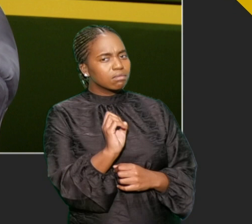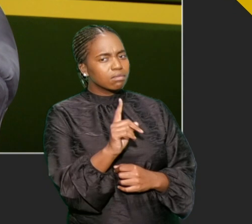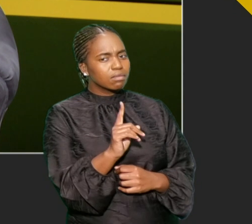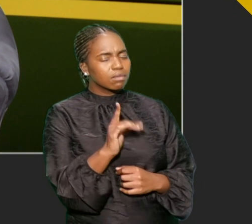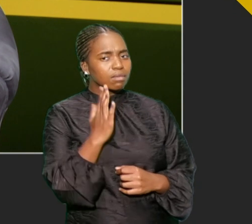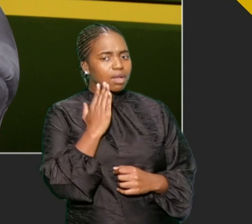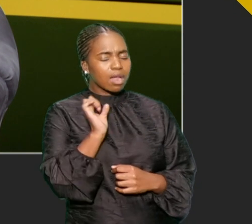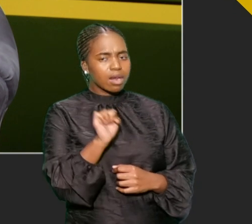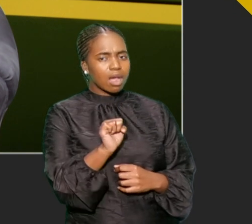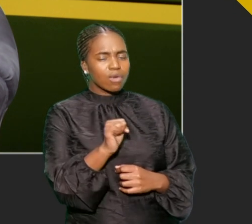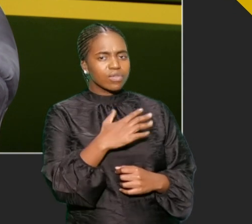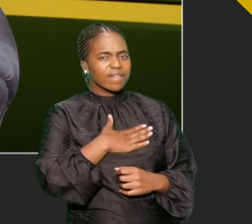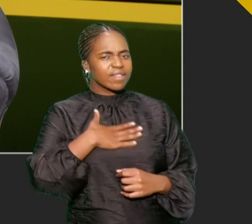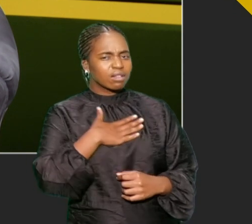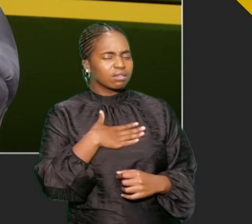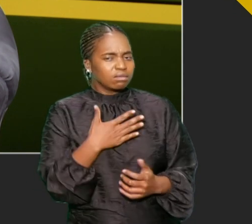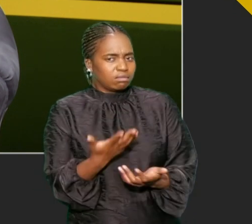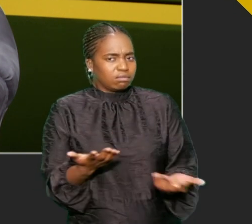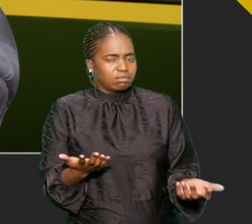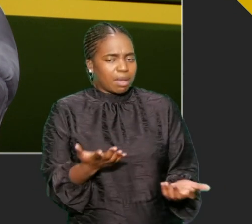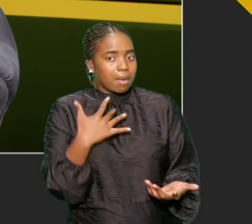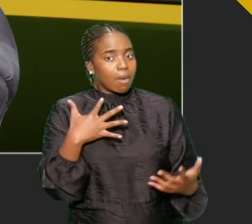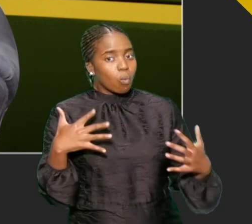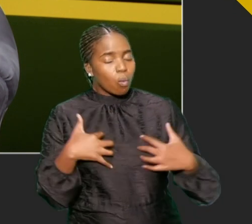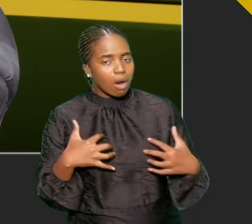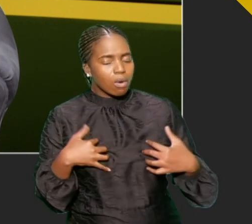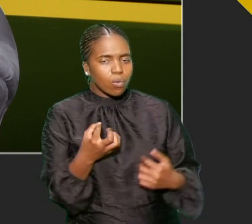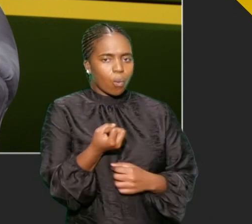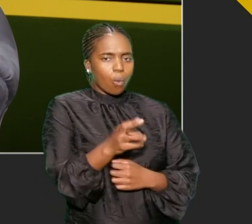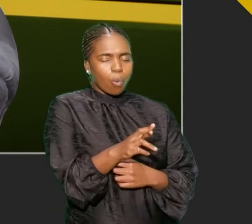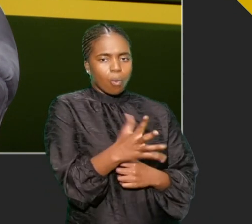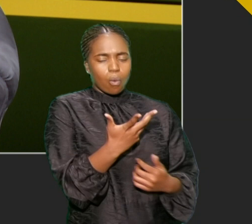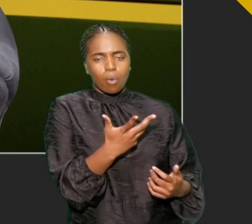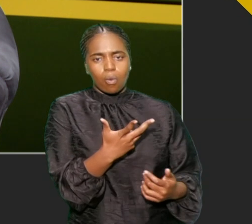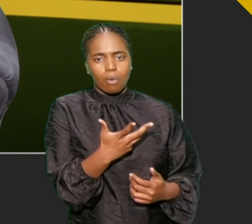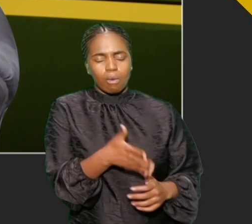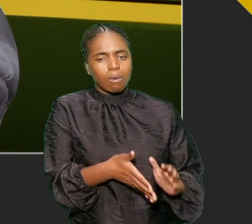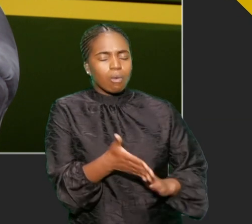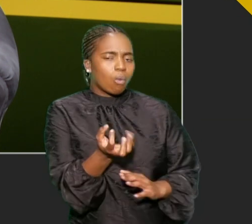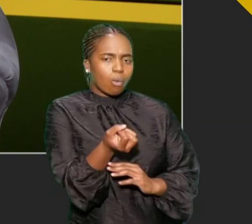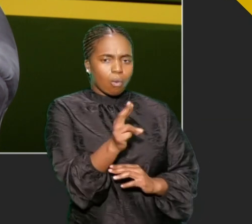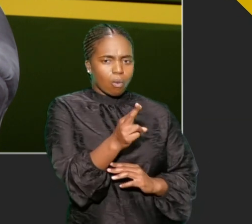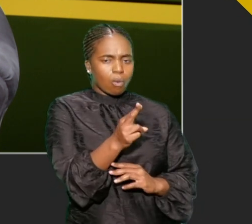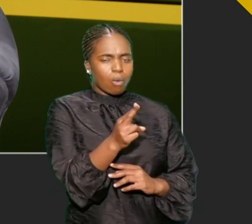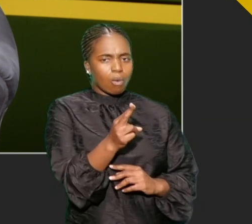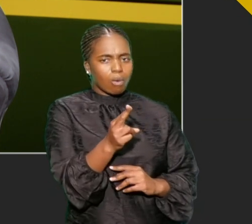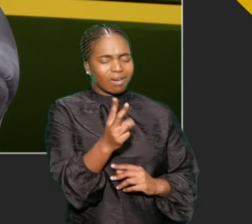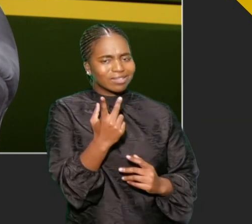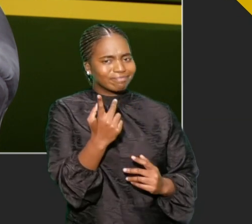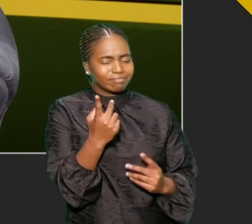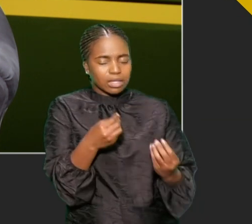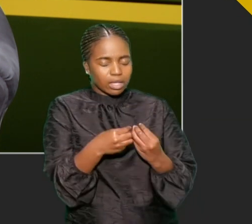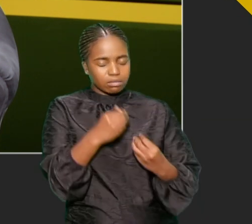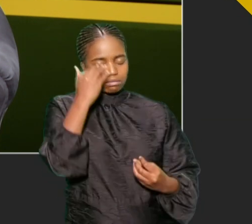did you now feel like, "Time man, should I be worried or something?" Man is andlula, and like the mental stage you were in that